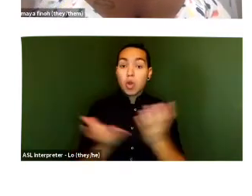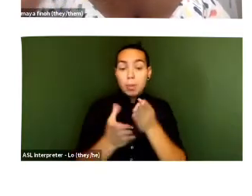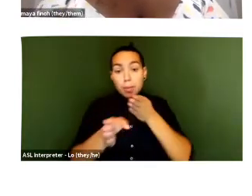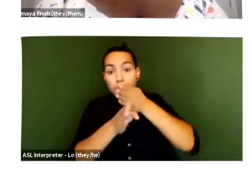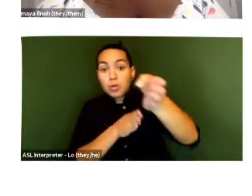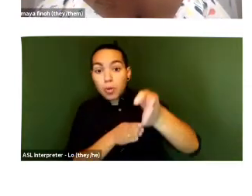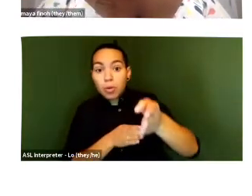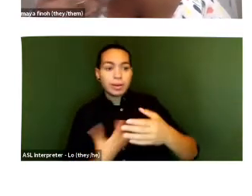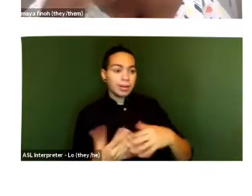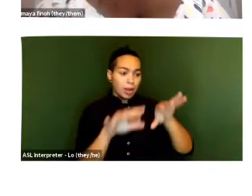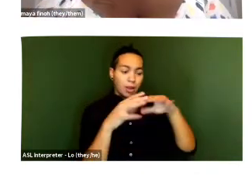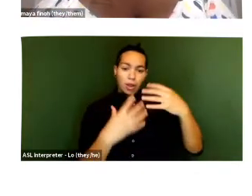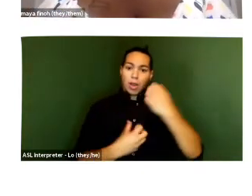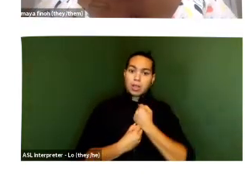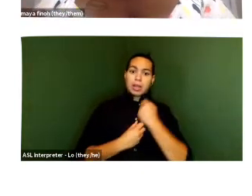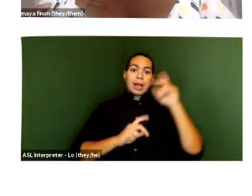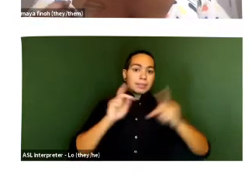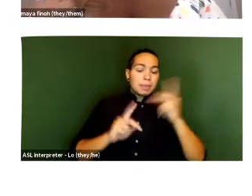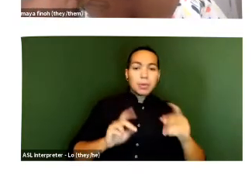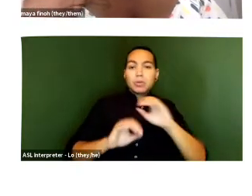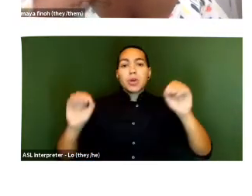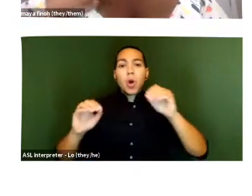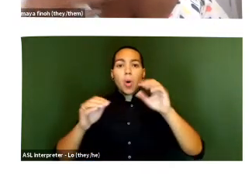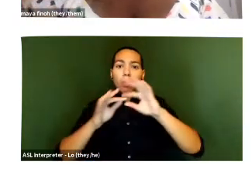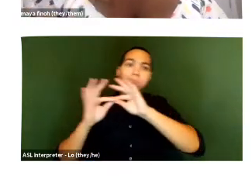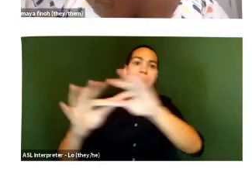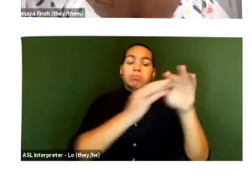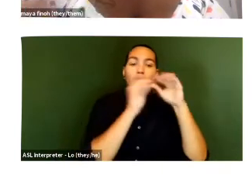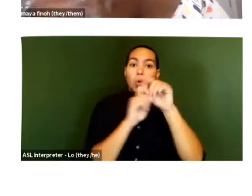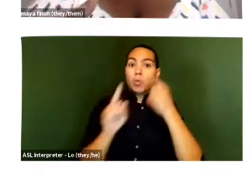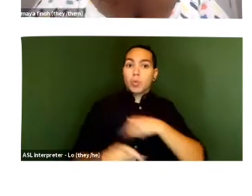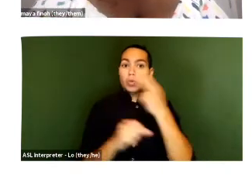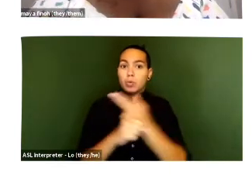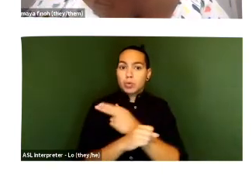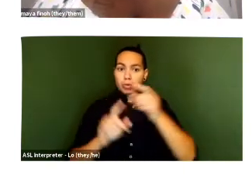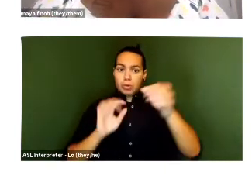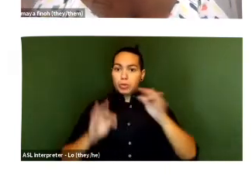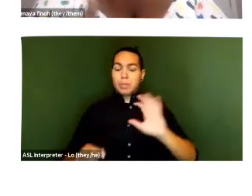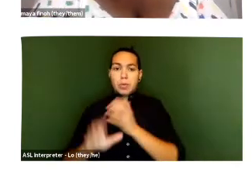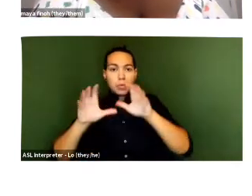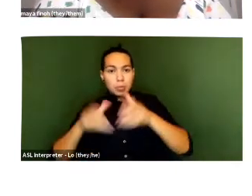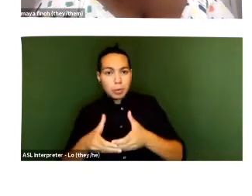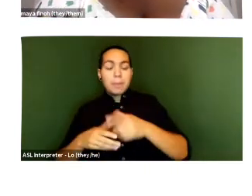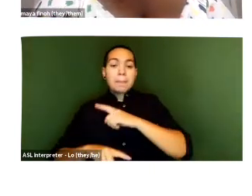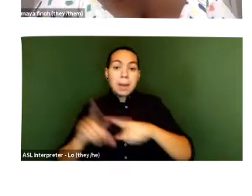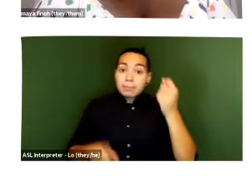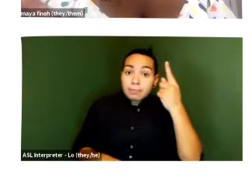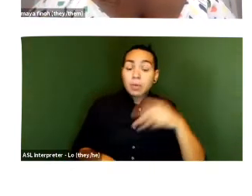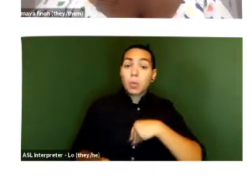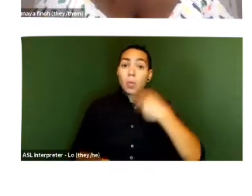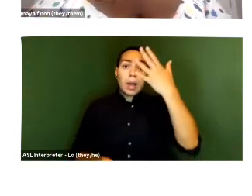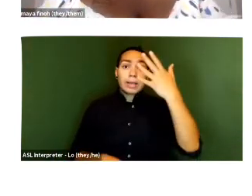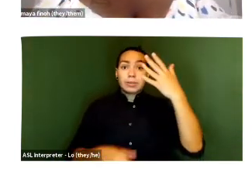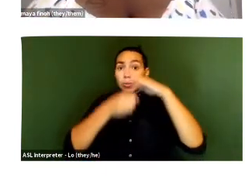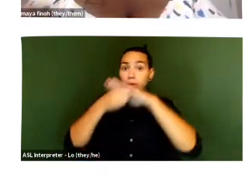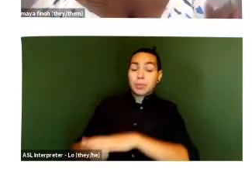don't think that there's any unified term that we all use. But because of white supremacist racial hierarchy and the fact